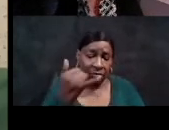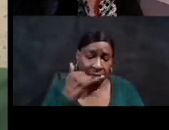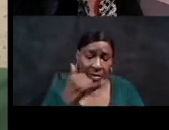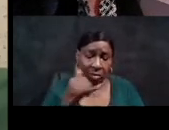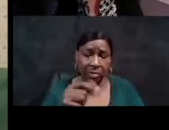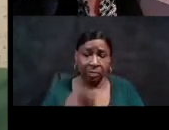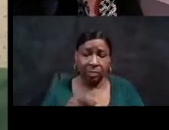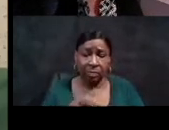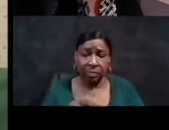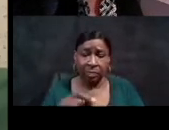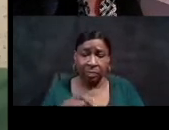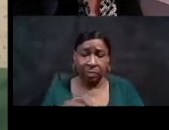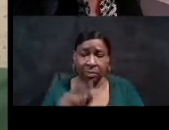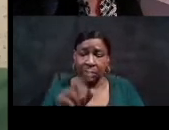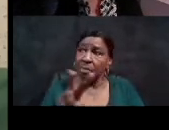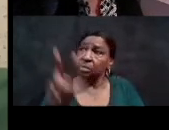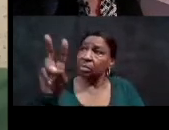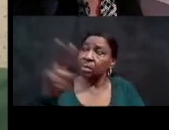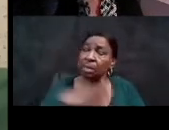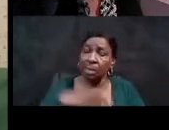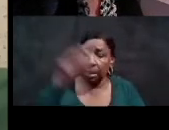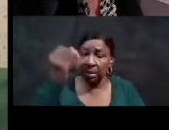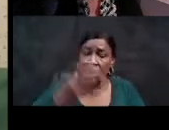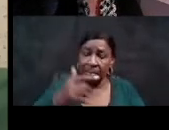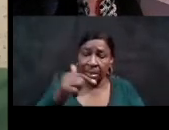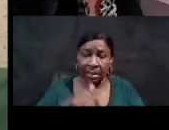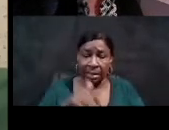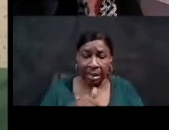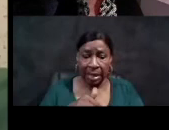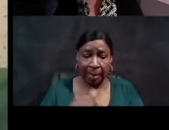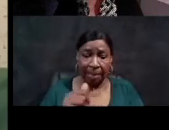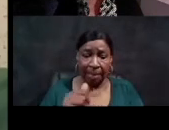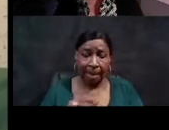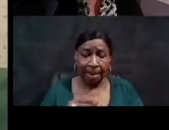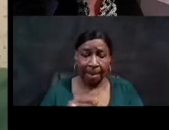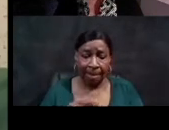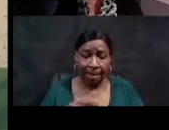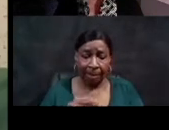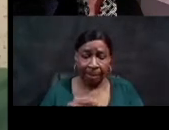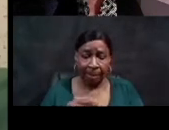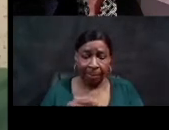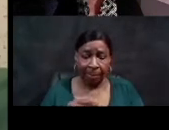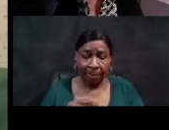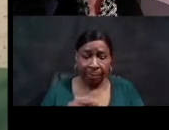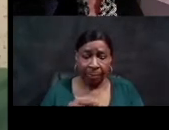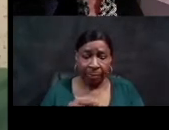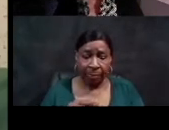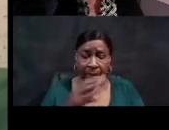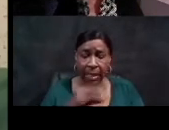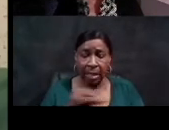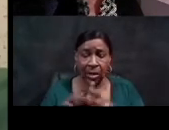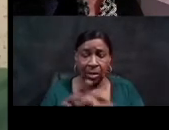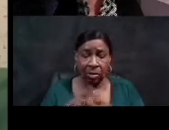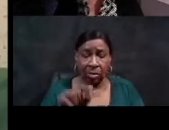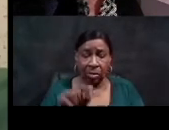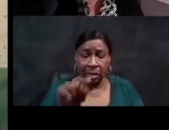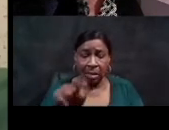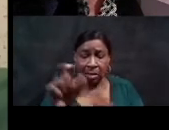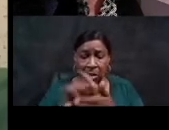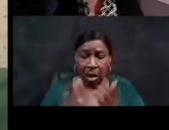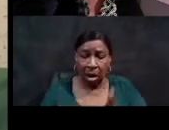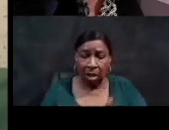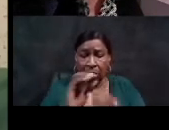Choka, Please Tell Us the Time, which was made clandestinely on Manus. And he also is the author of No Friend But